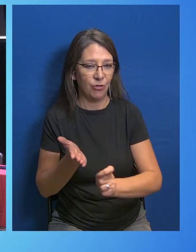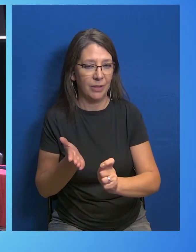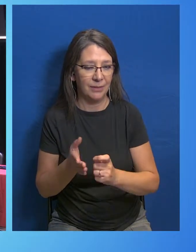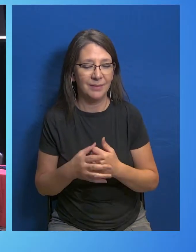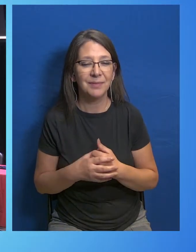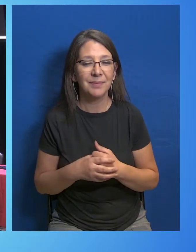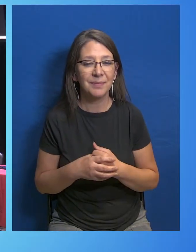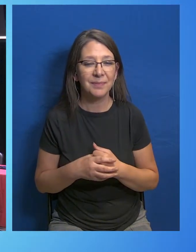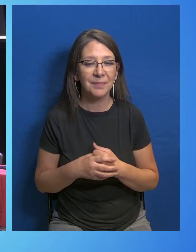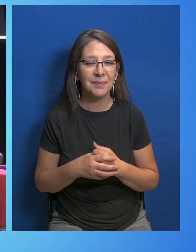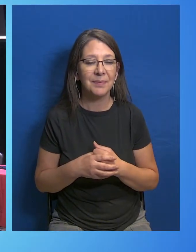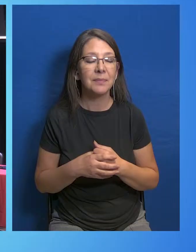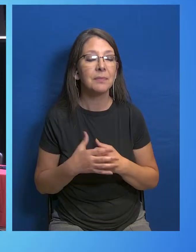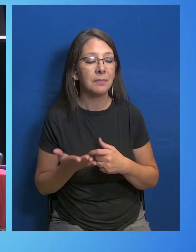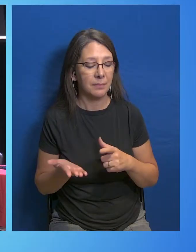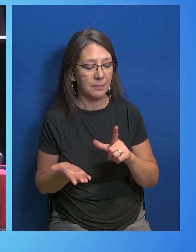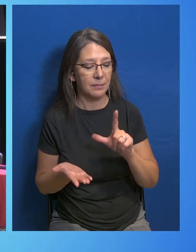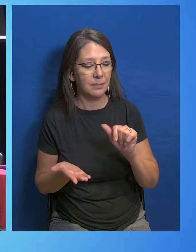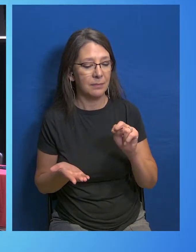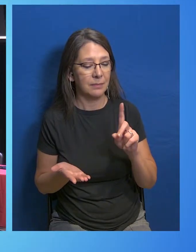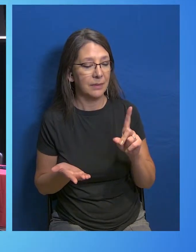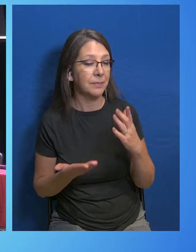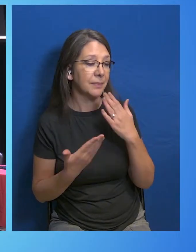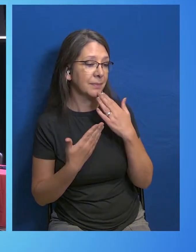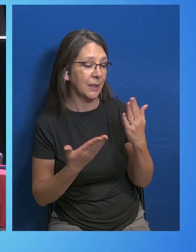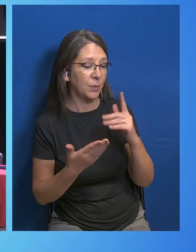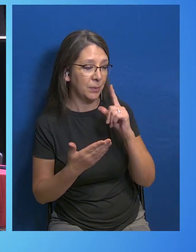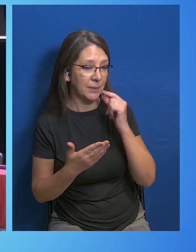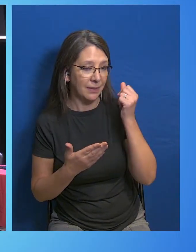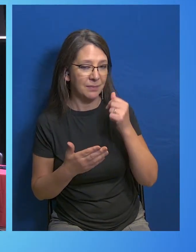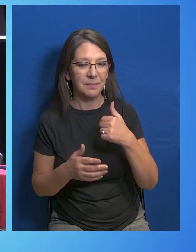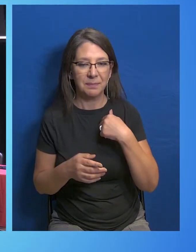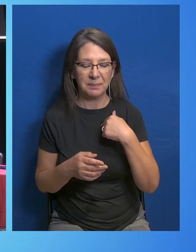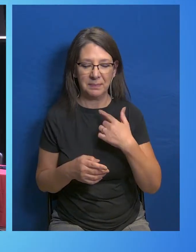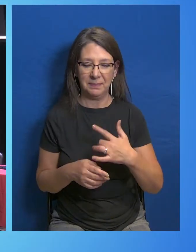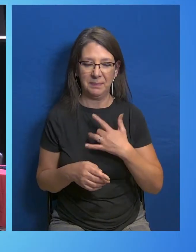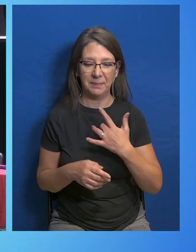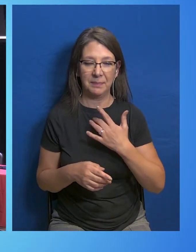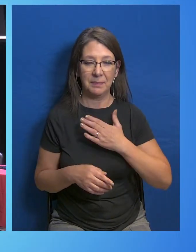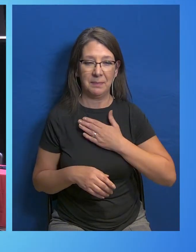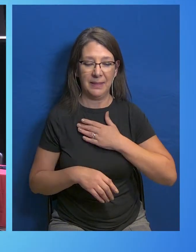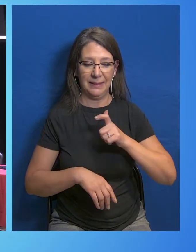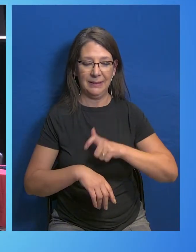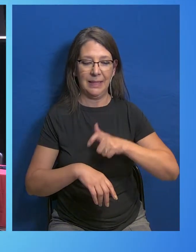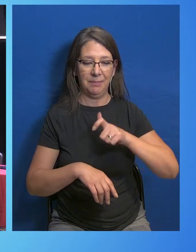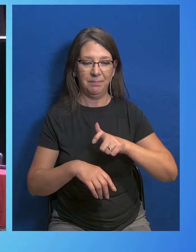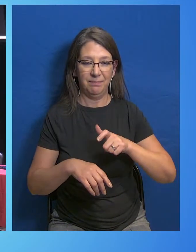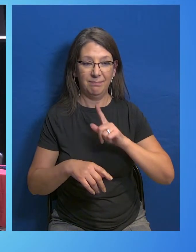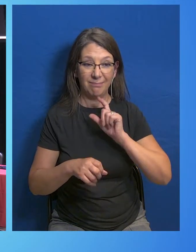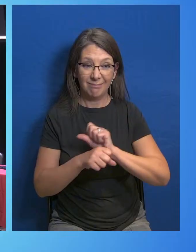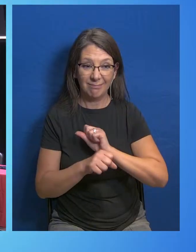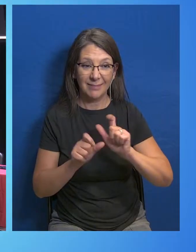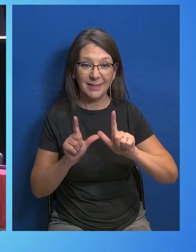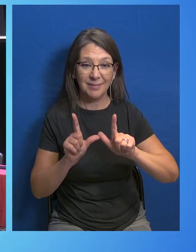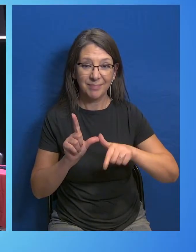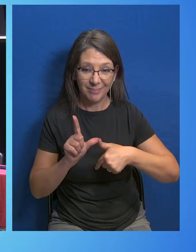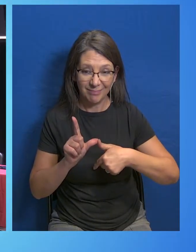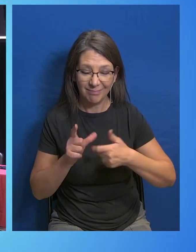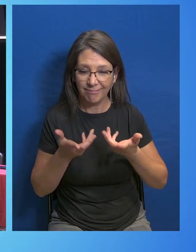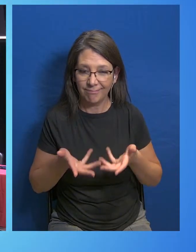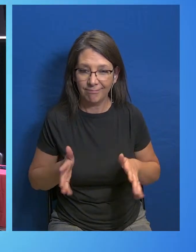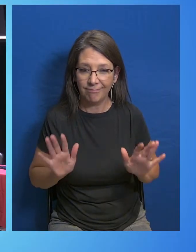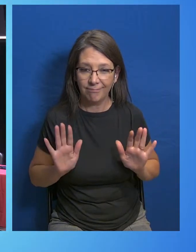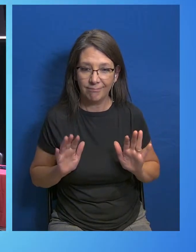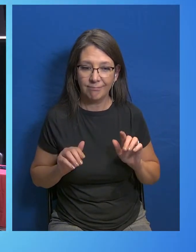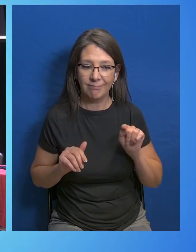Thank you, Bill. However, I believe that my term is actually expiring in the year